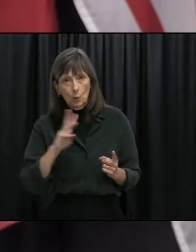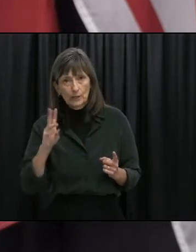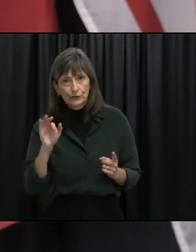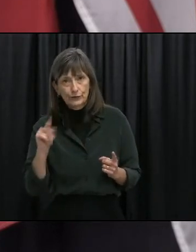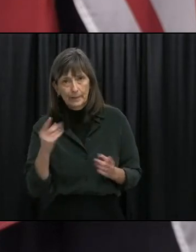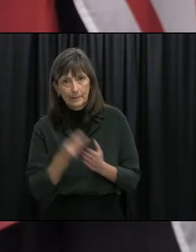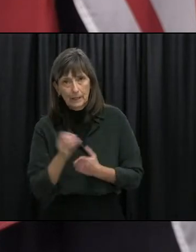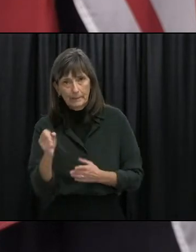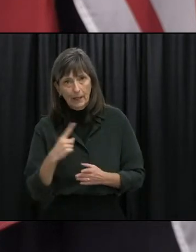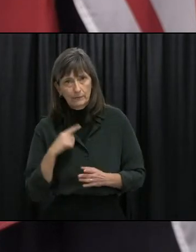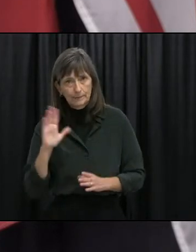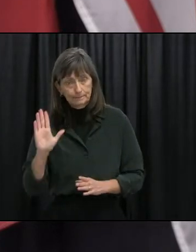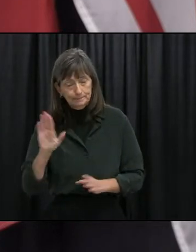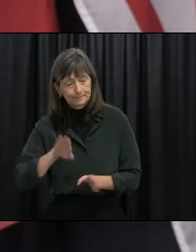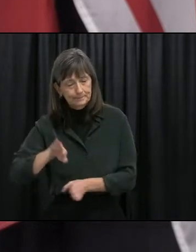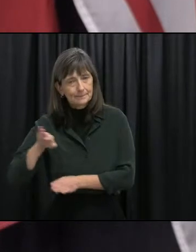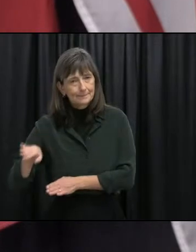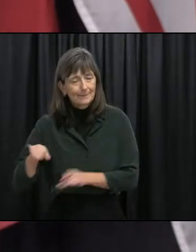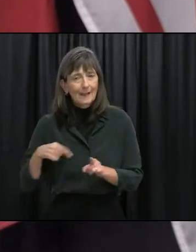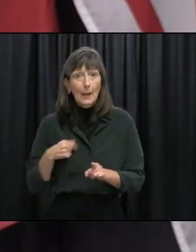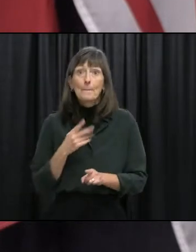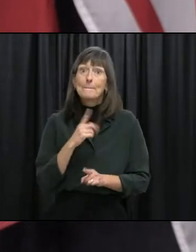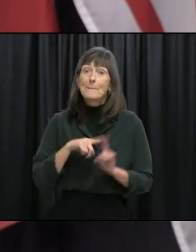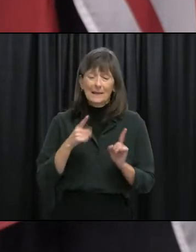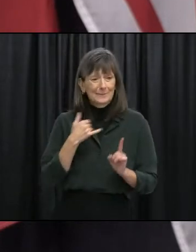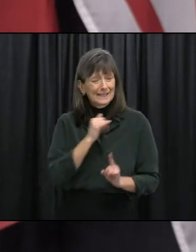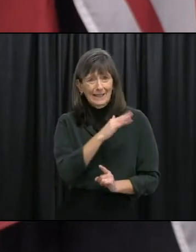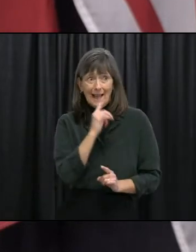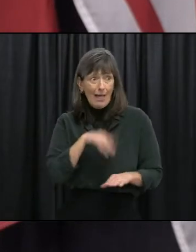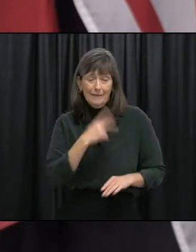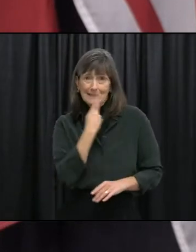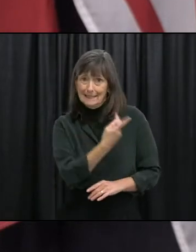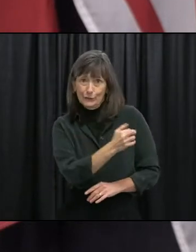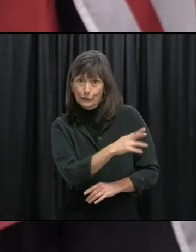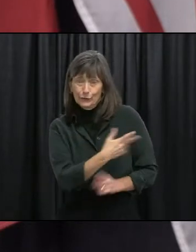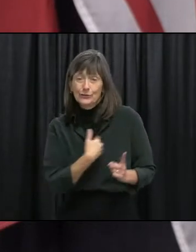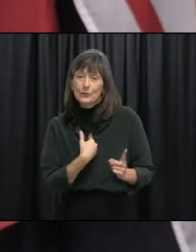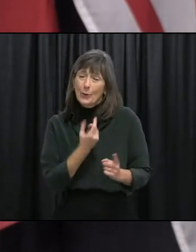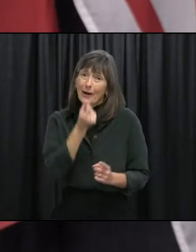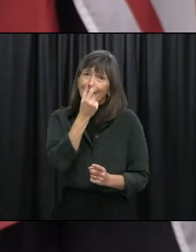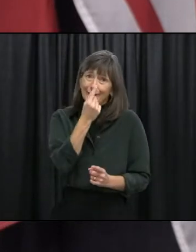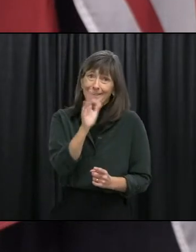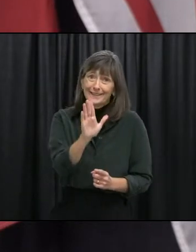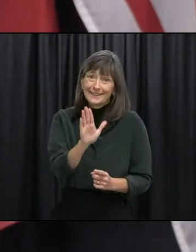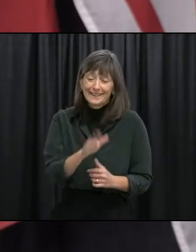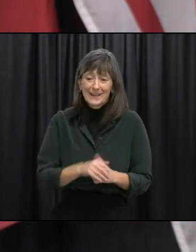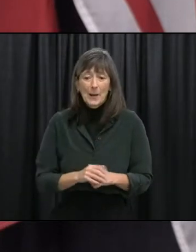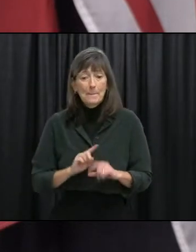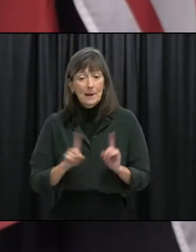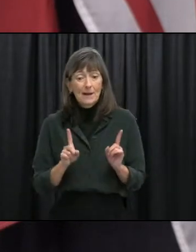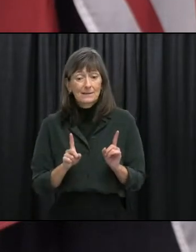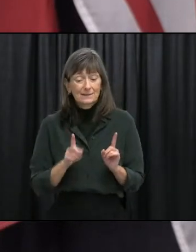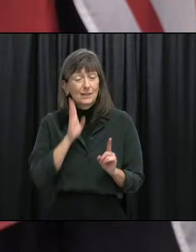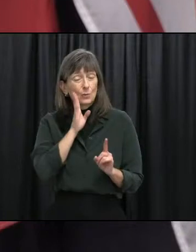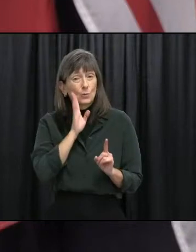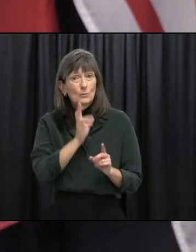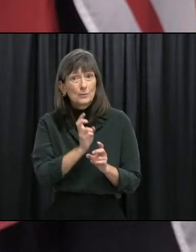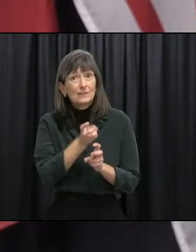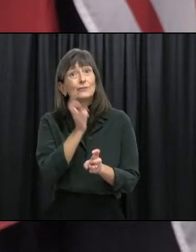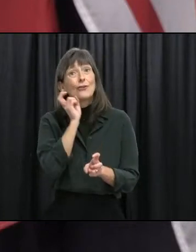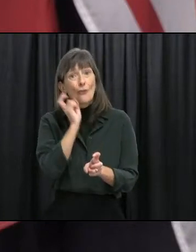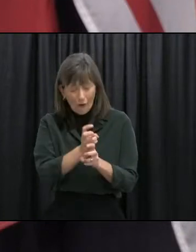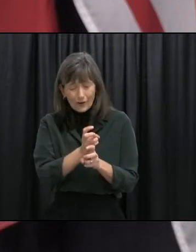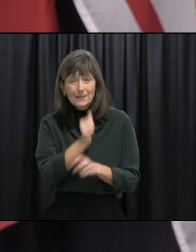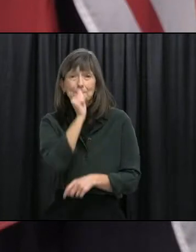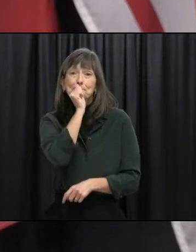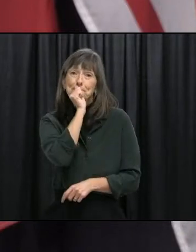The issue from my point of view has always been that this is going to be a really trying